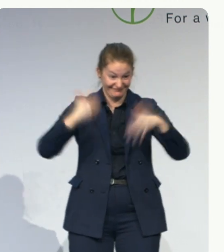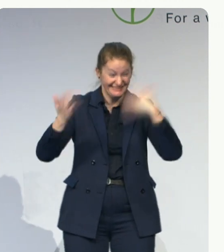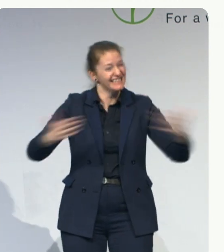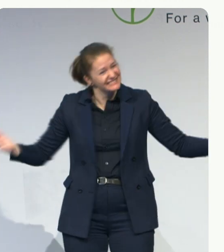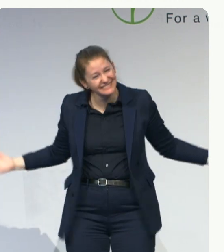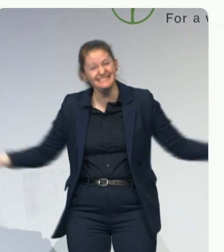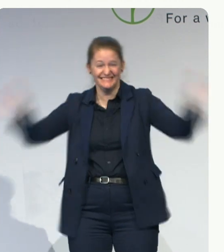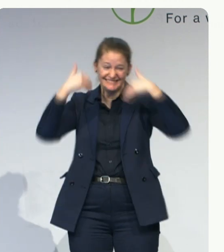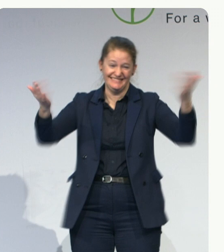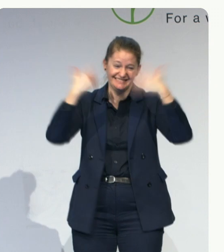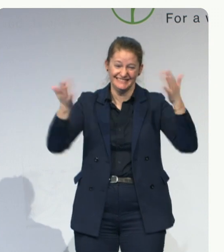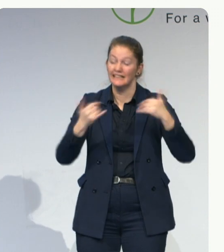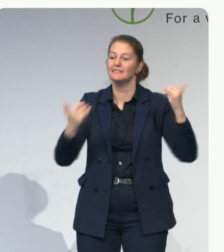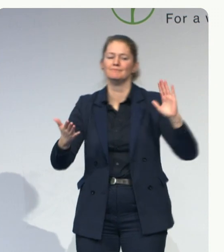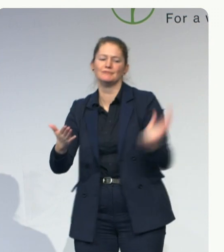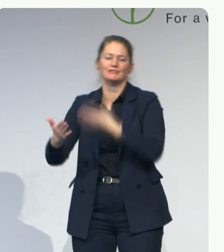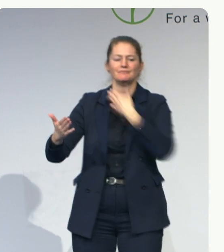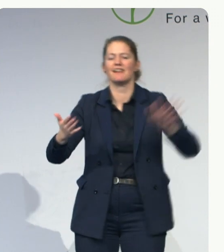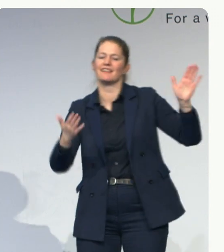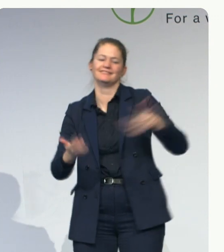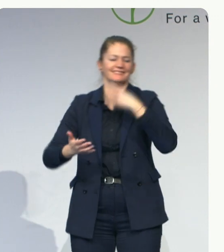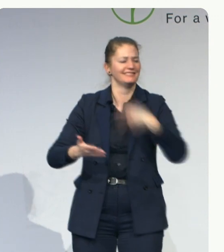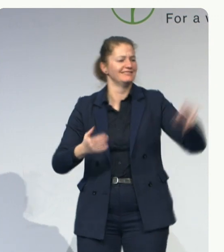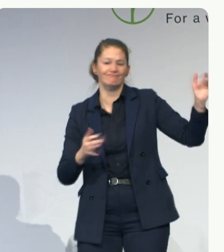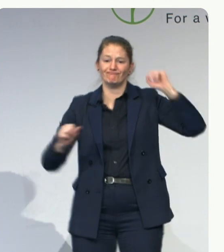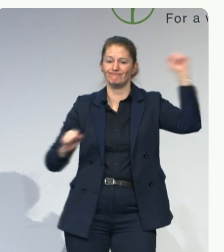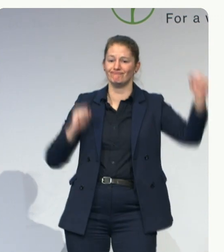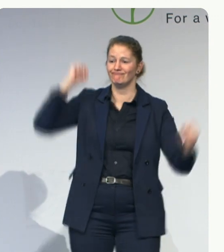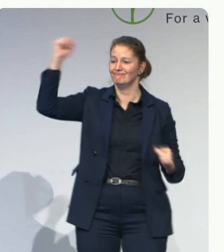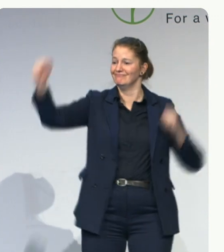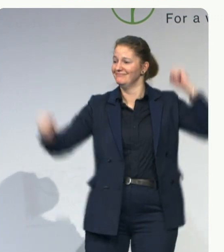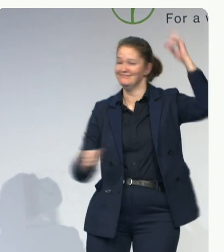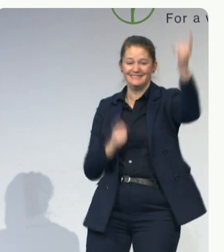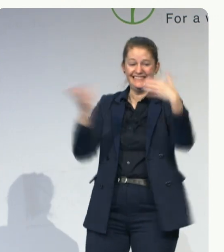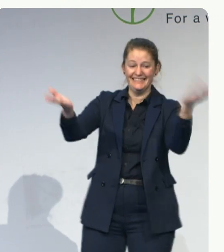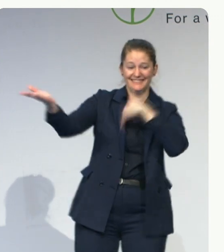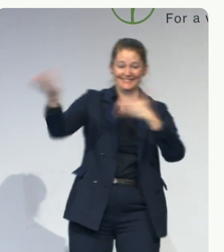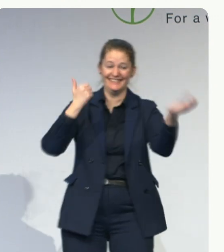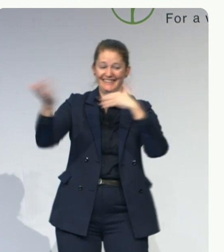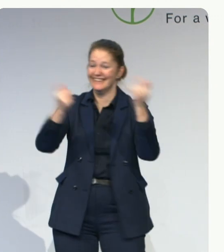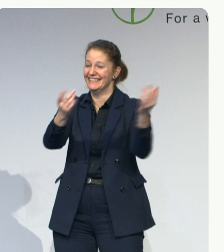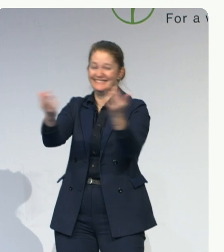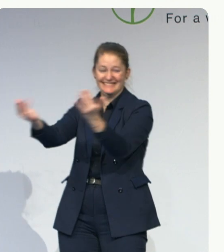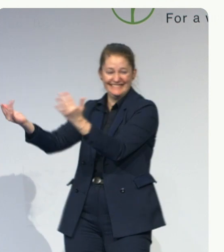little bit of music to dance our way into the photograph. Come on, everybody. Come on.